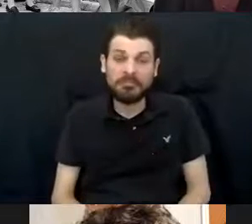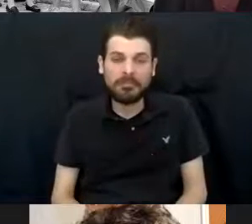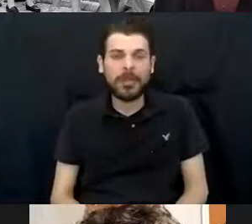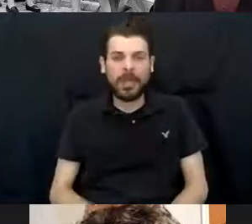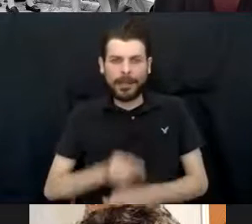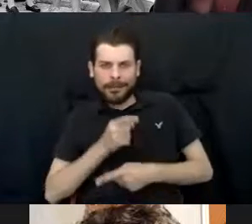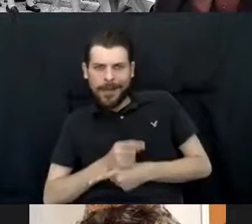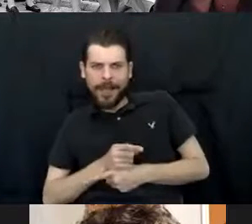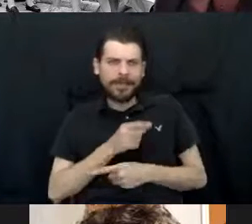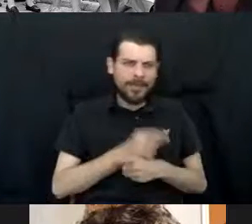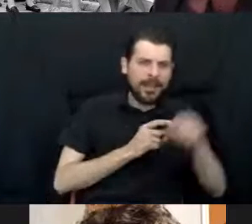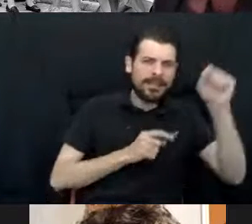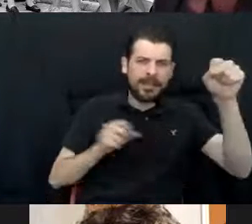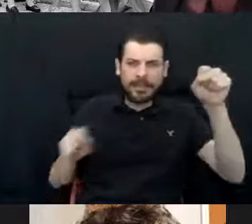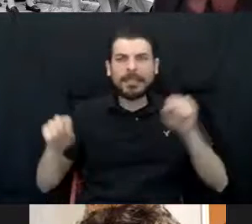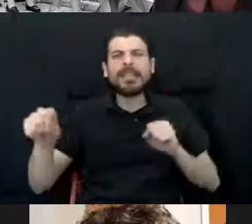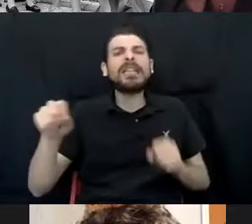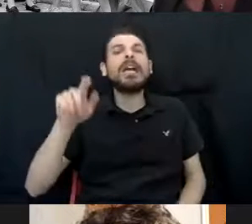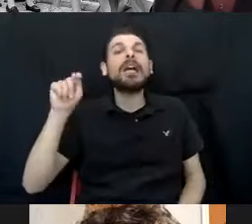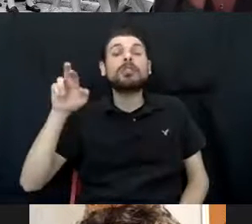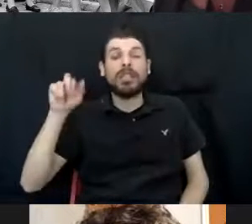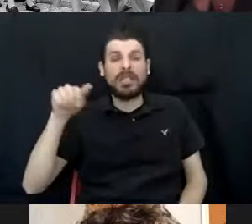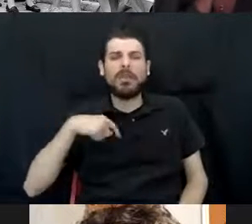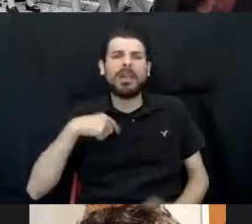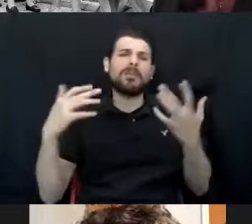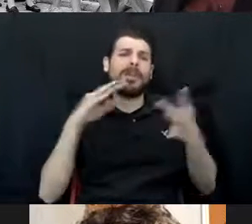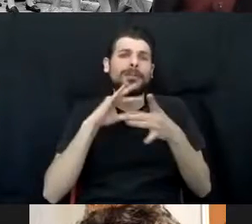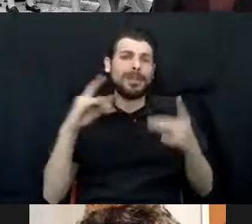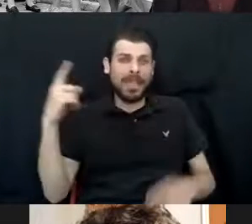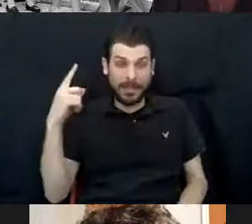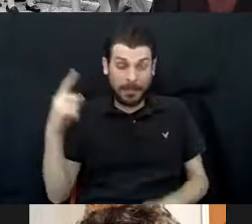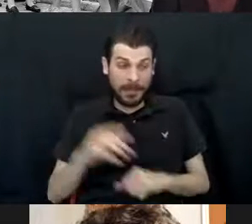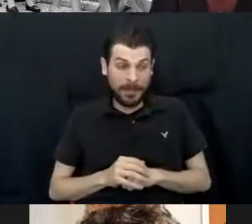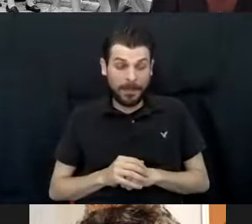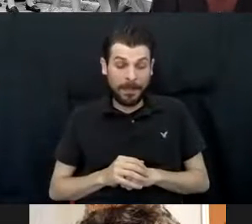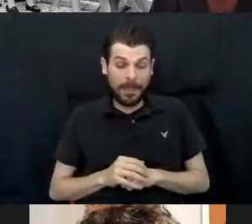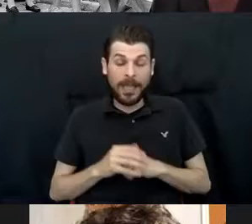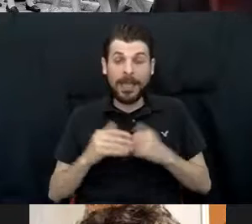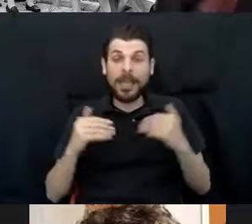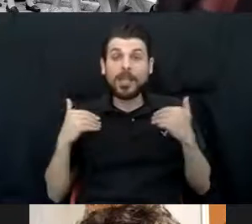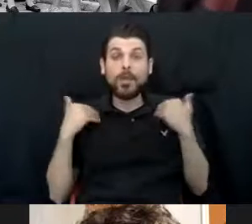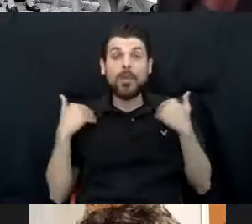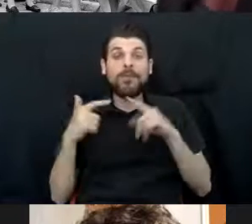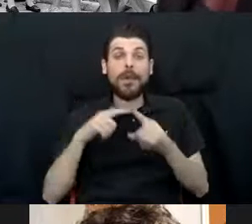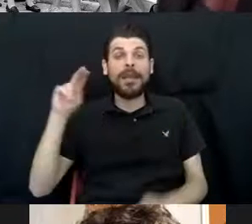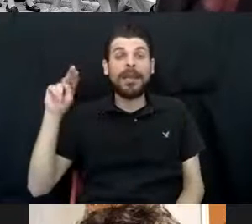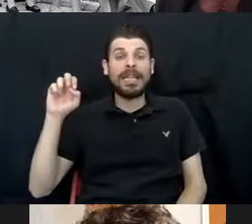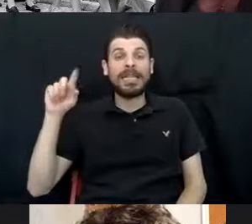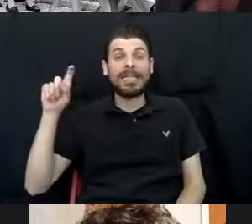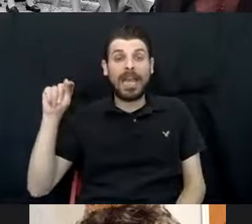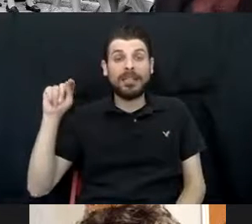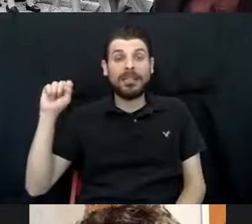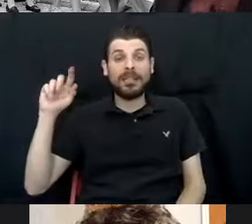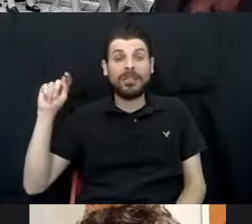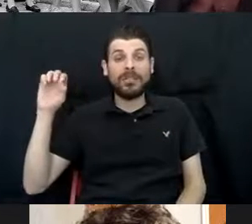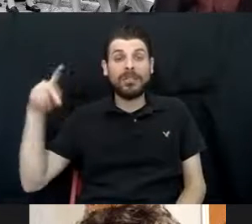Anyway. And well, I just wanted to say something today. The children, the youth from Next Oregon, endorsed my